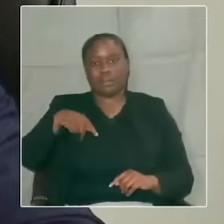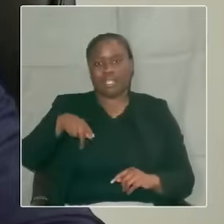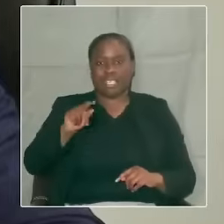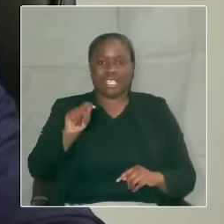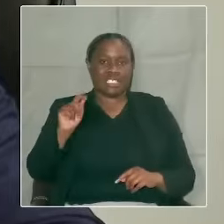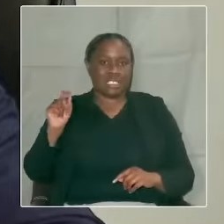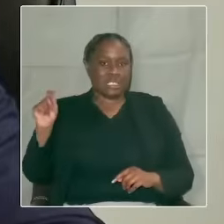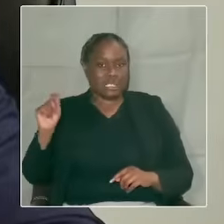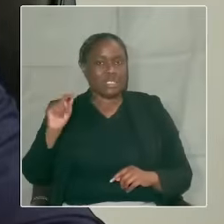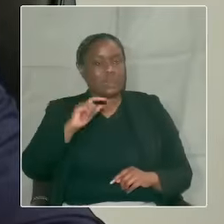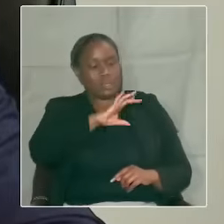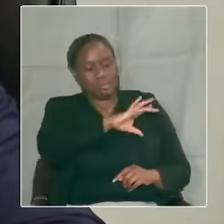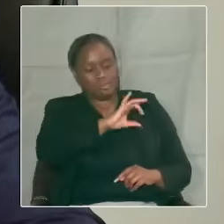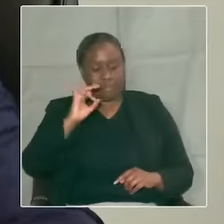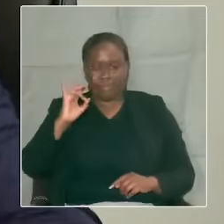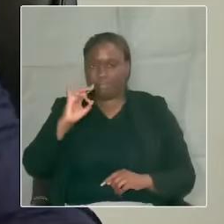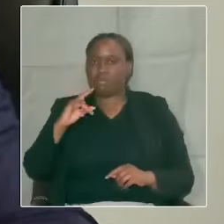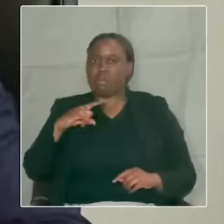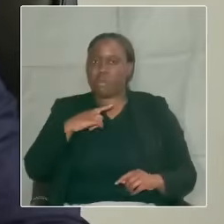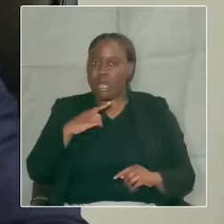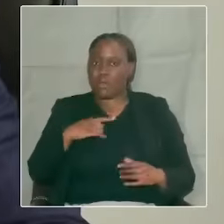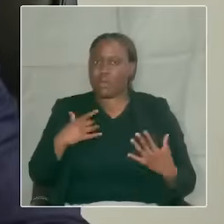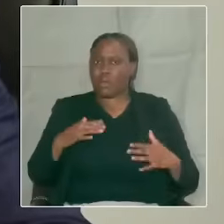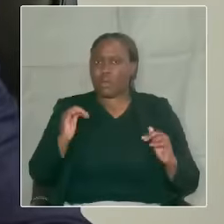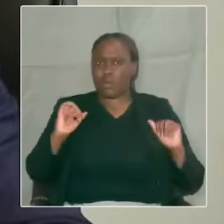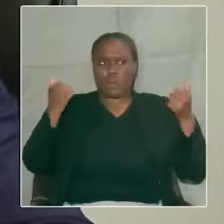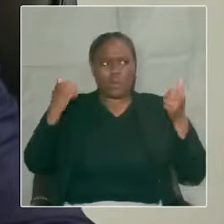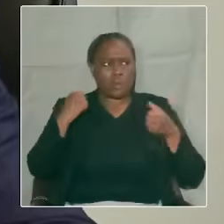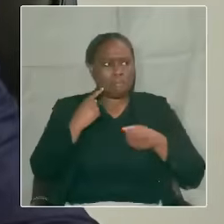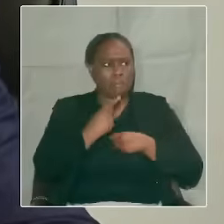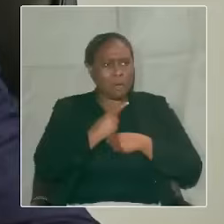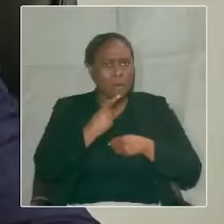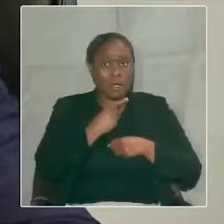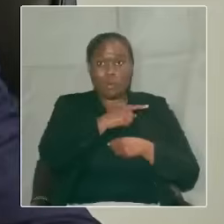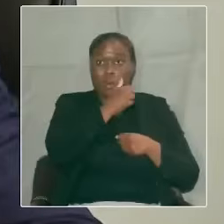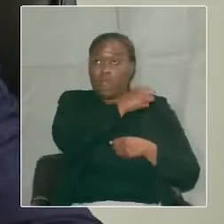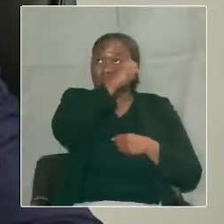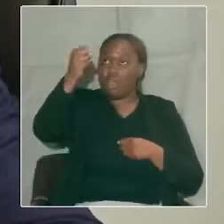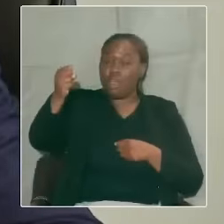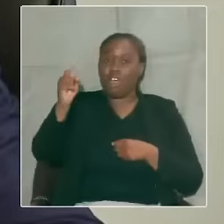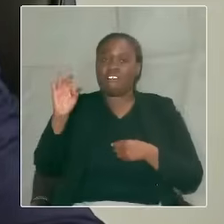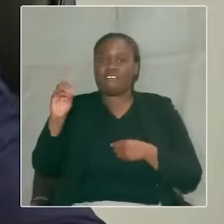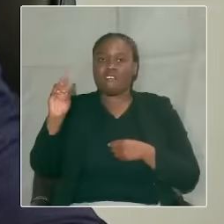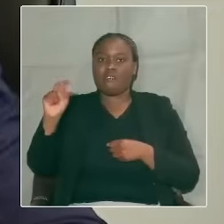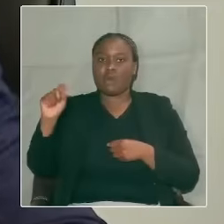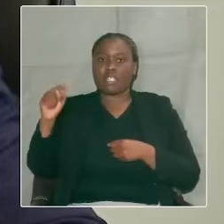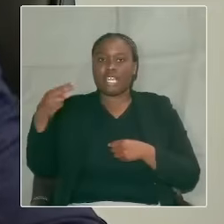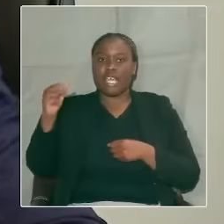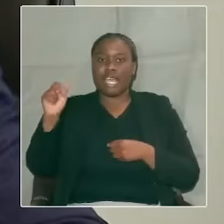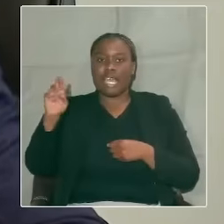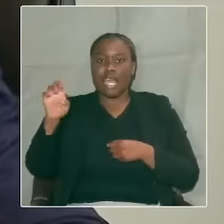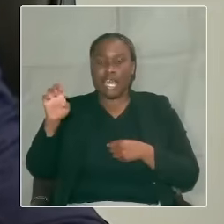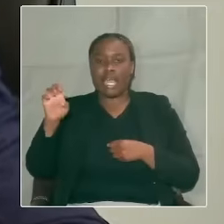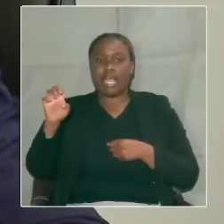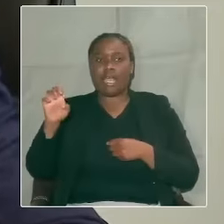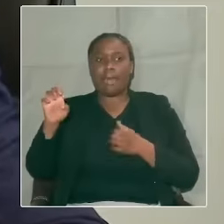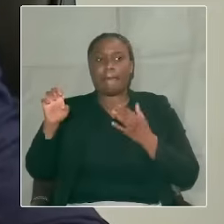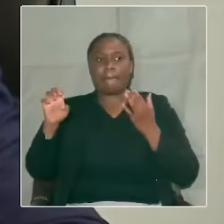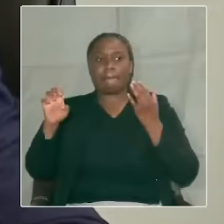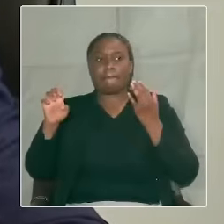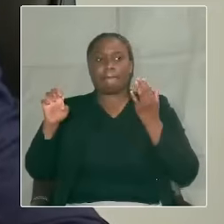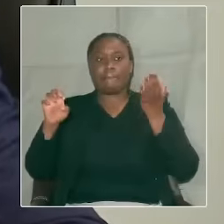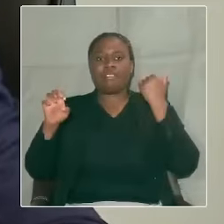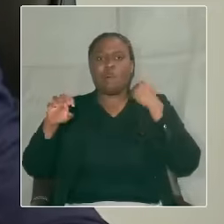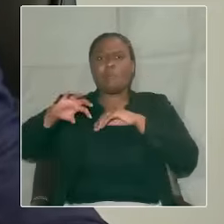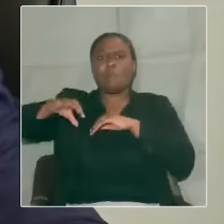of success. You could see that, if I may go to Fort Hare, the Fort Hare cases were being investigated by